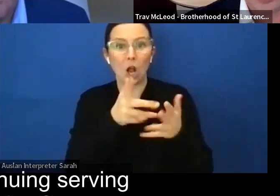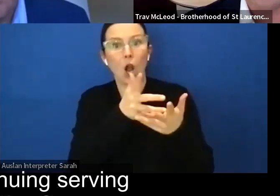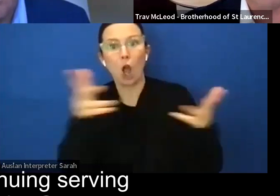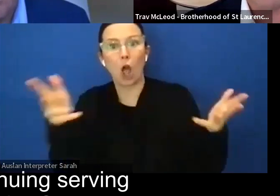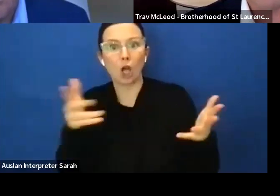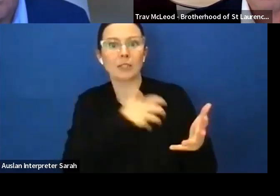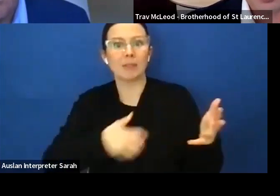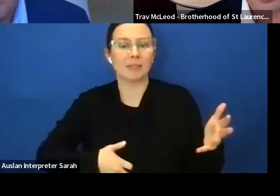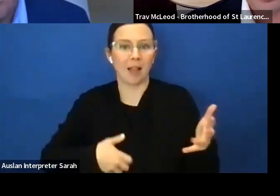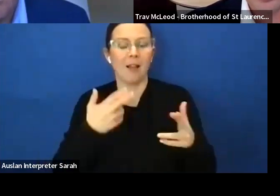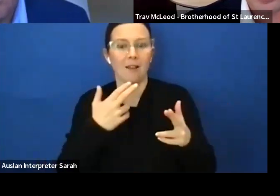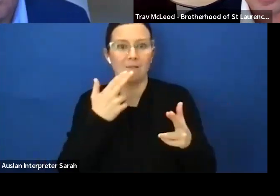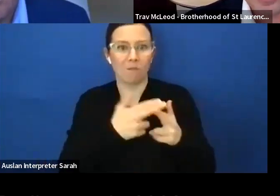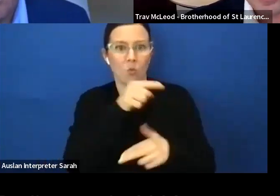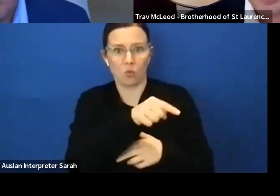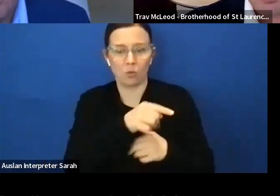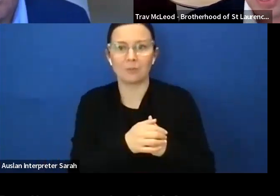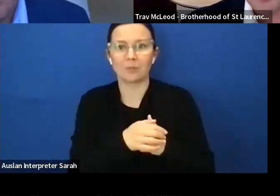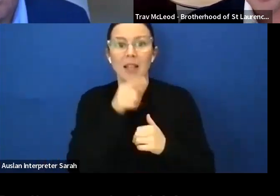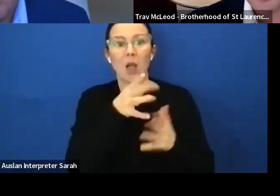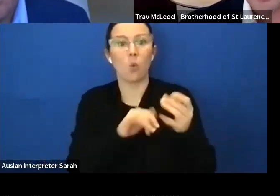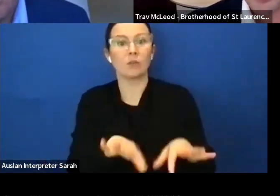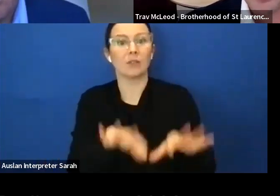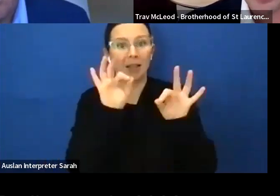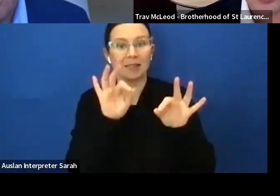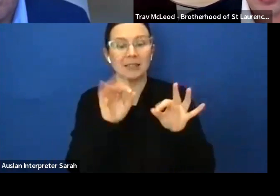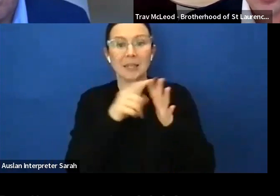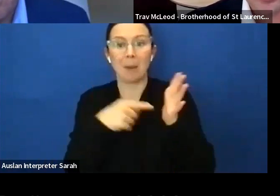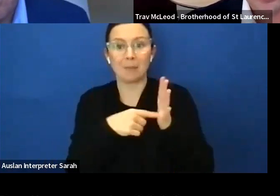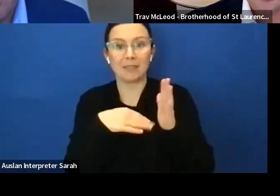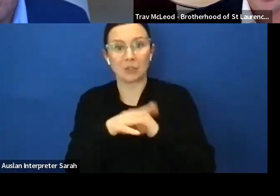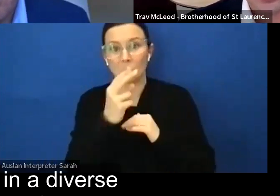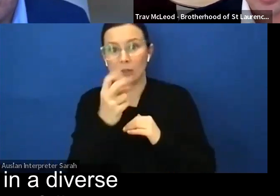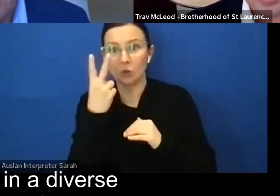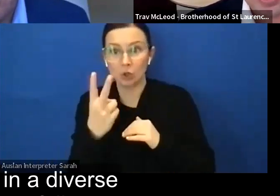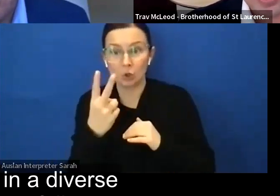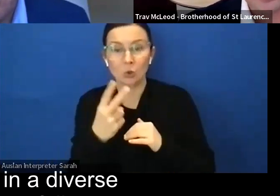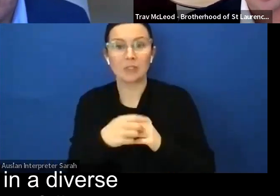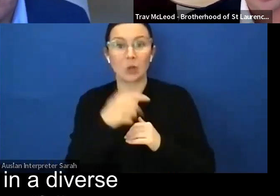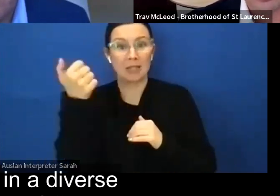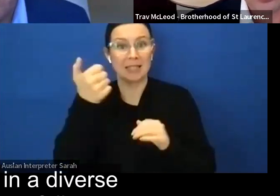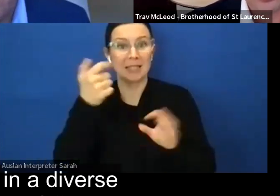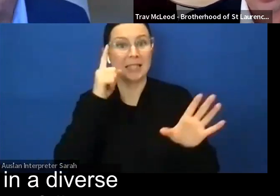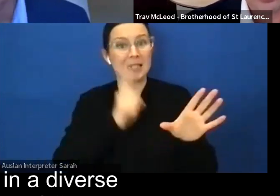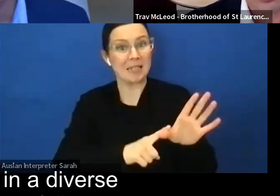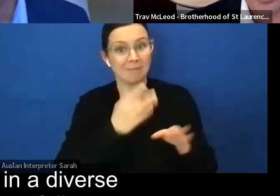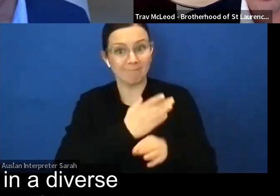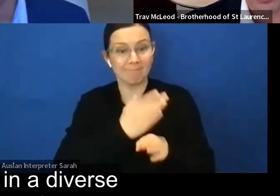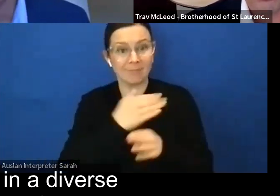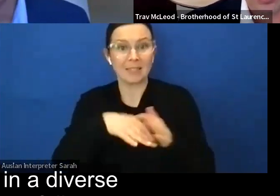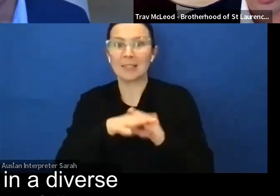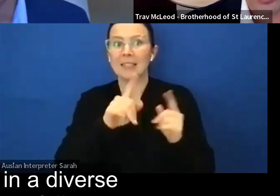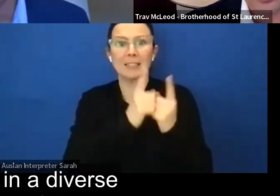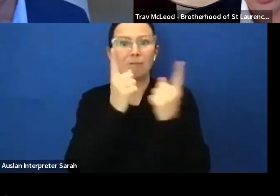of the Crown. He was elected to Parliament in 2002, served 16 years in a diverse range